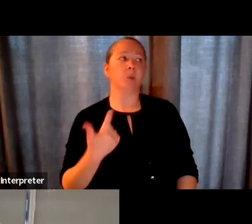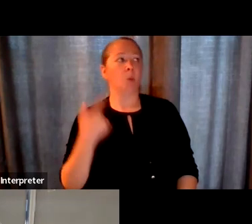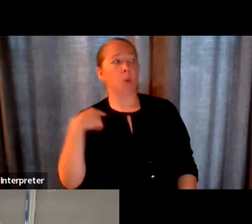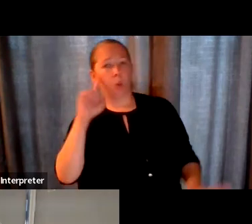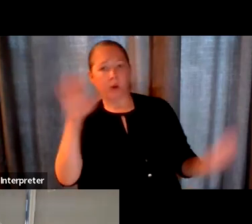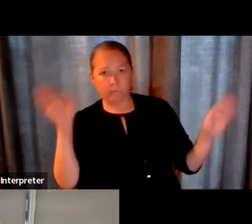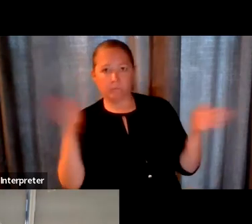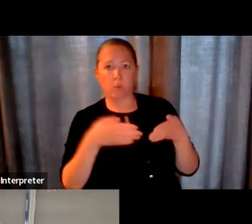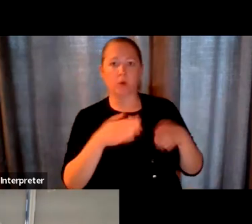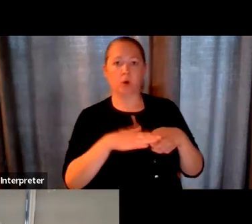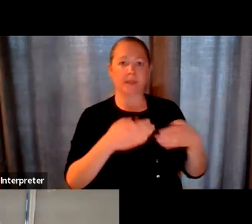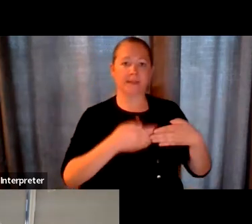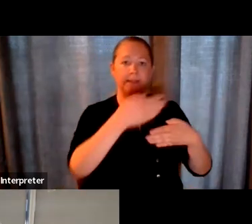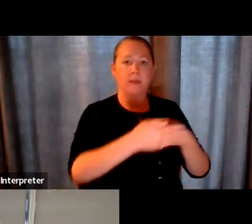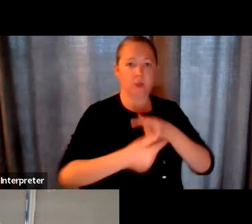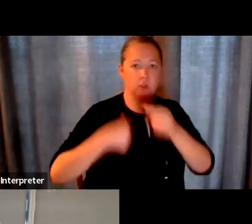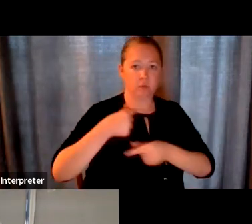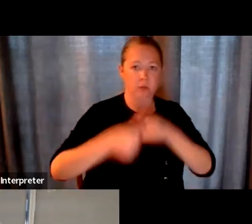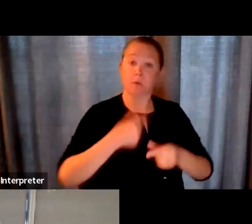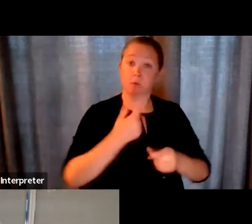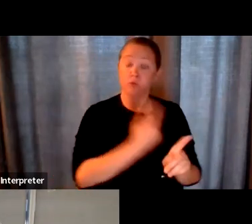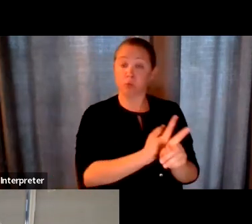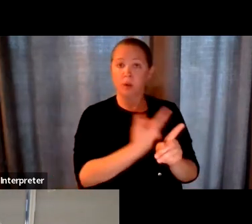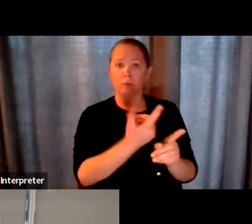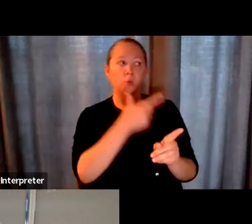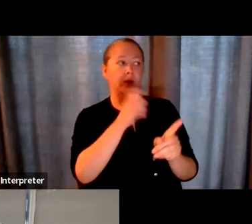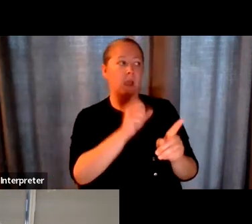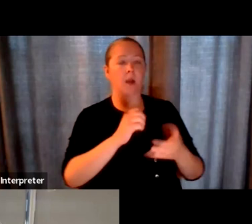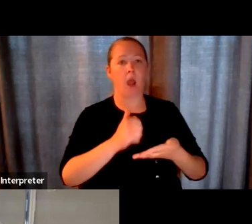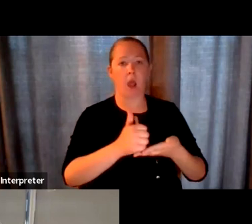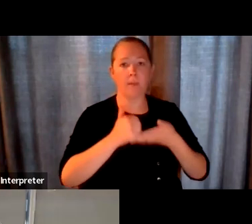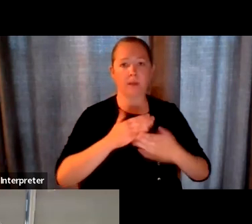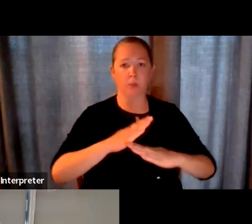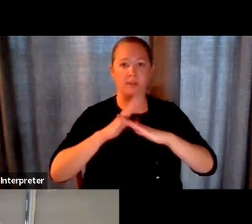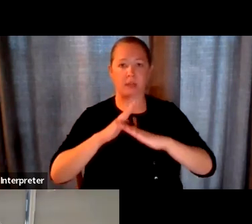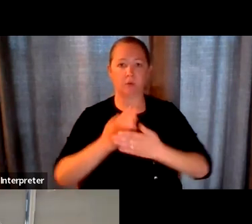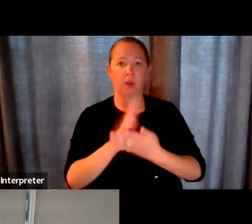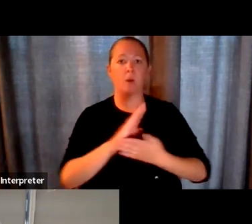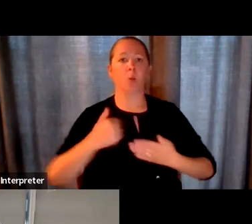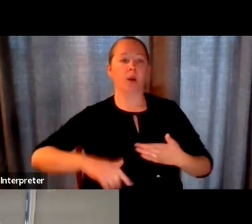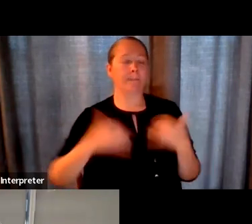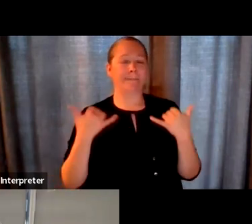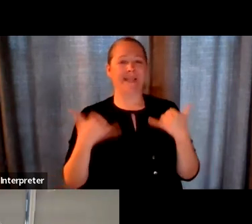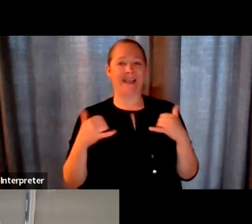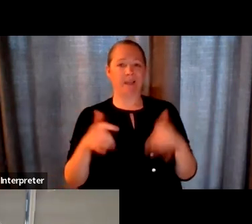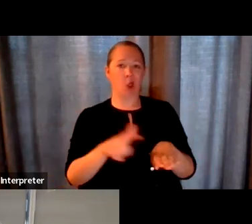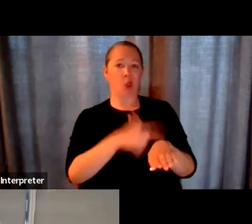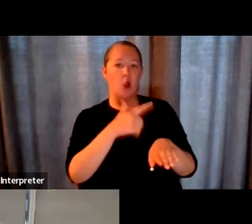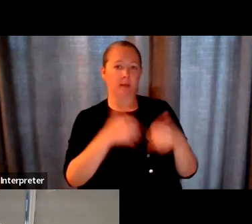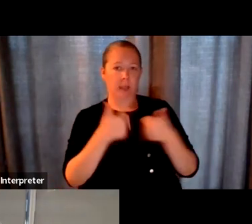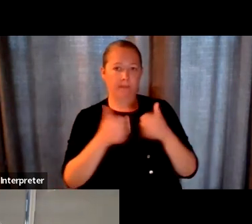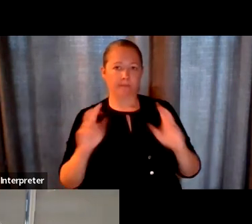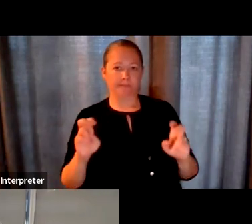focused on the next generation, right? Who can help us protect this right. We're playing the long game. We're focused